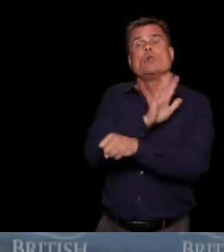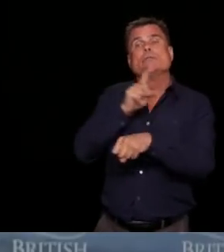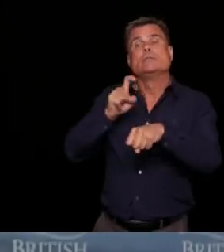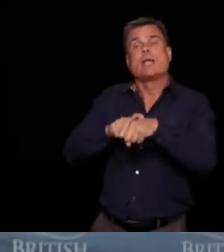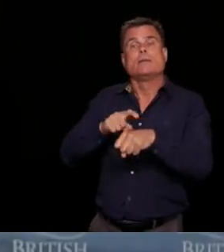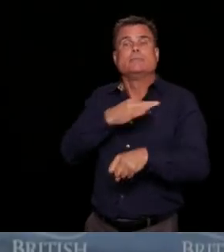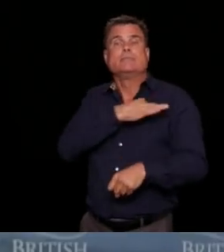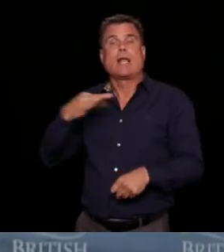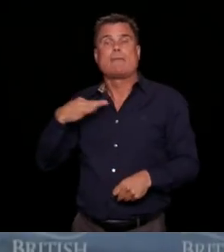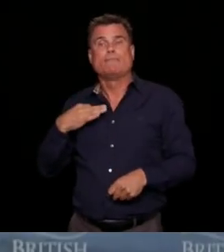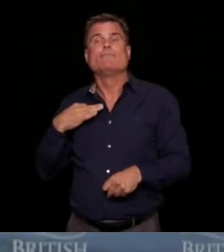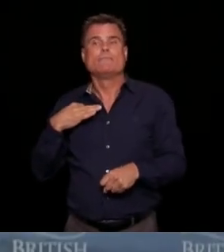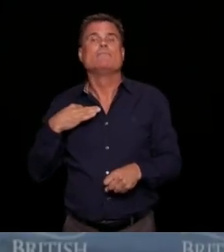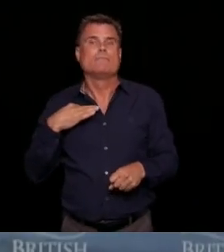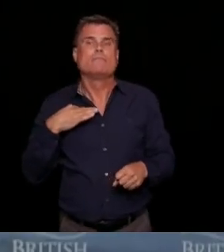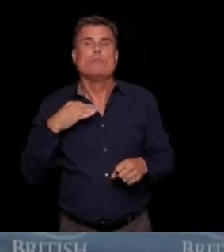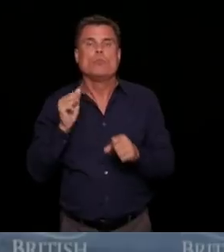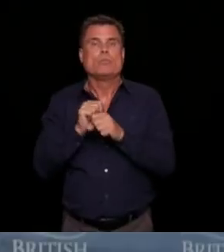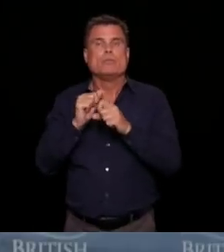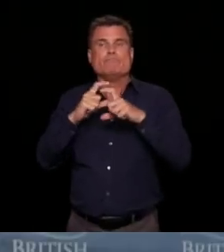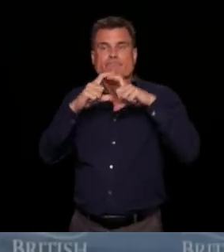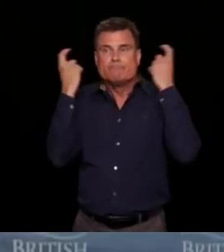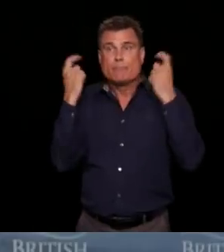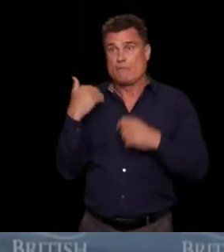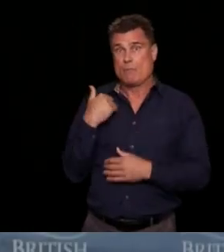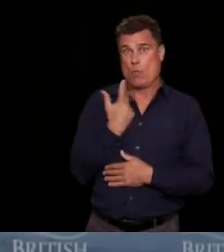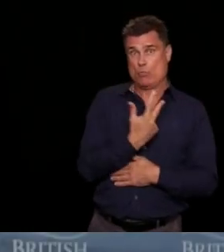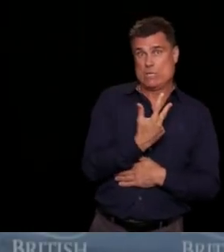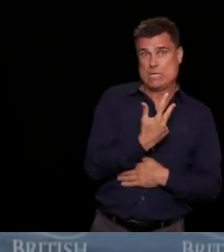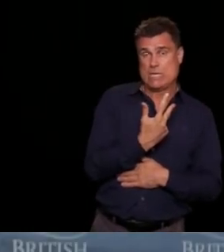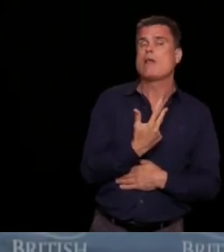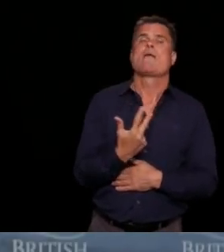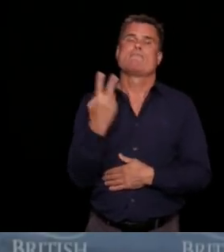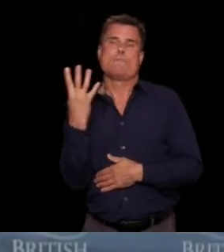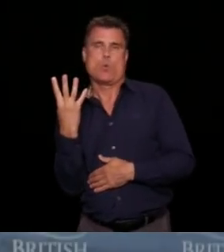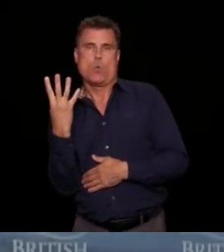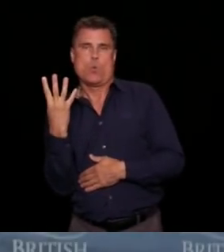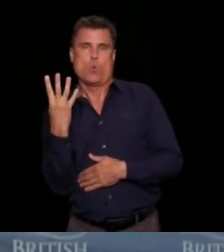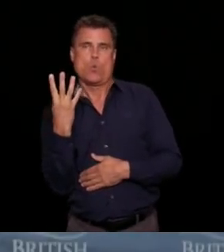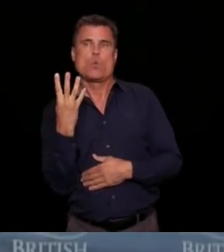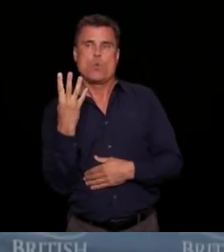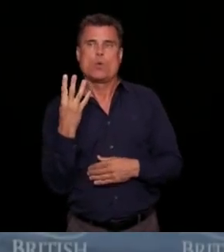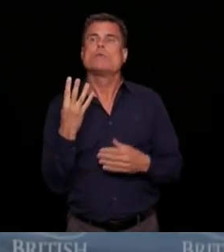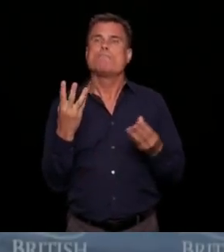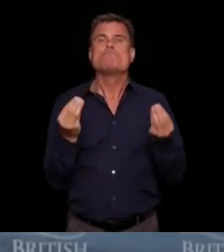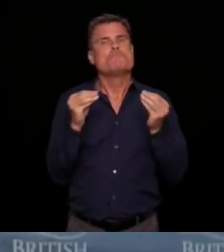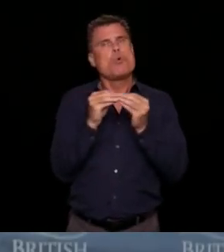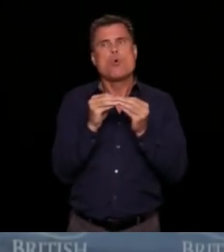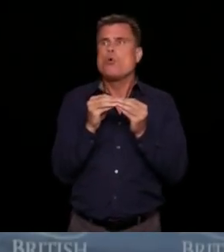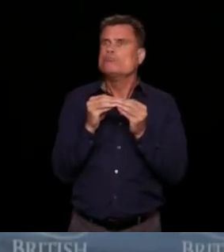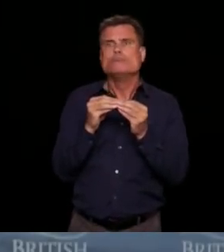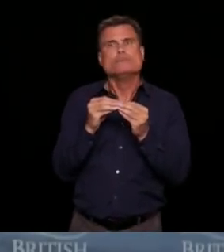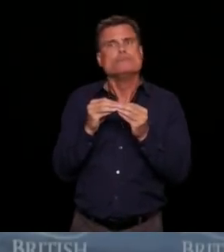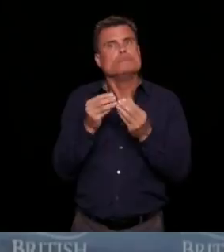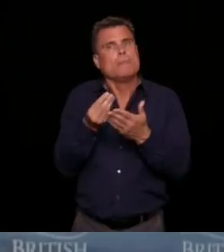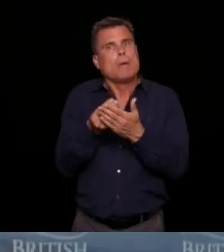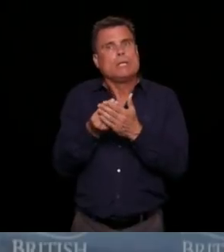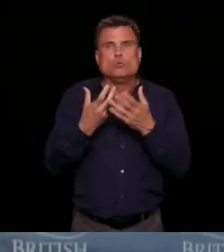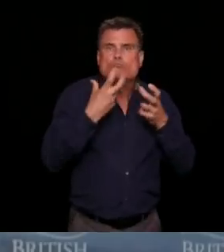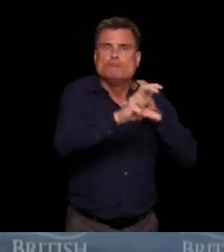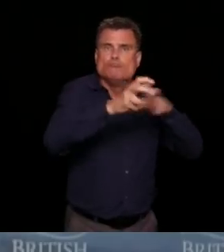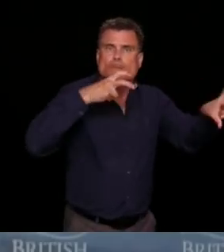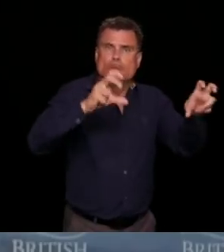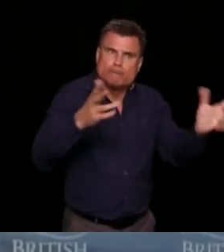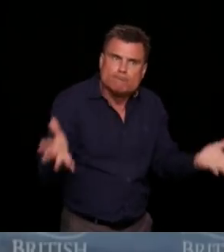per facility, depending on size. This is up from 3 previously reported, as there was room in the funding envelope to provide additional FTE